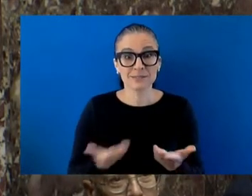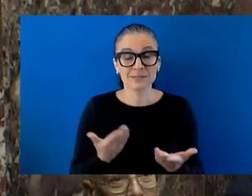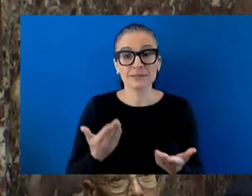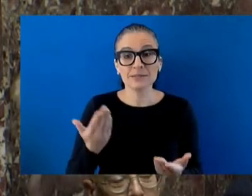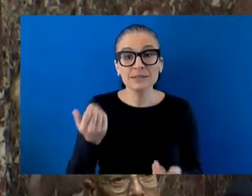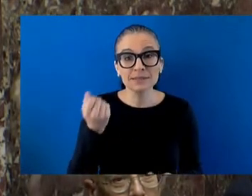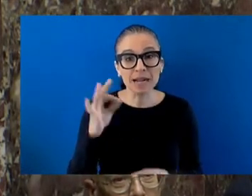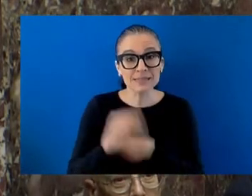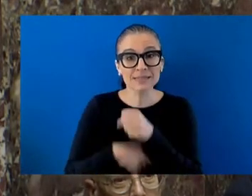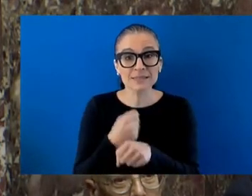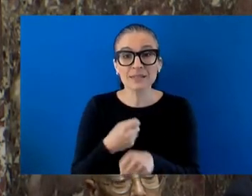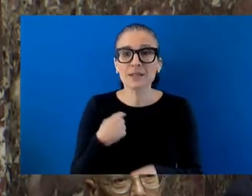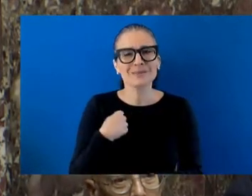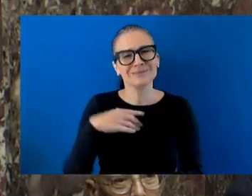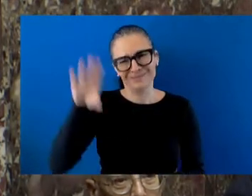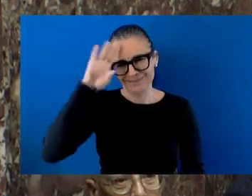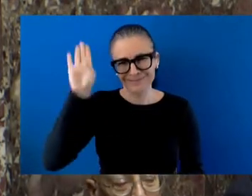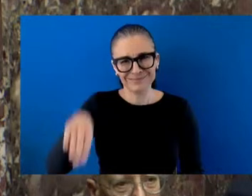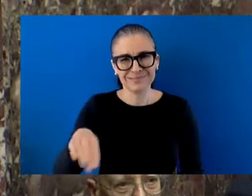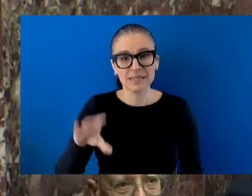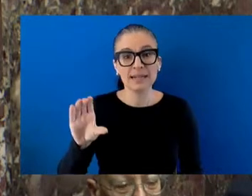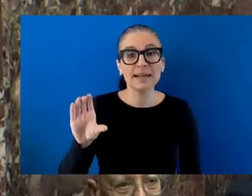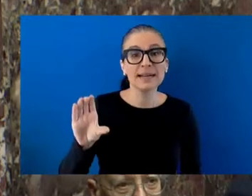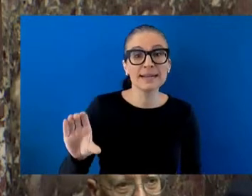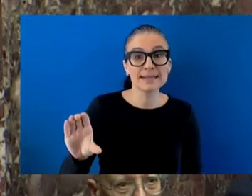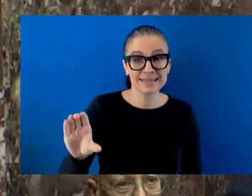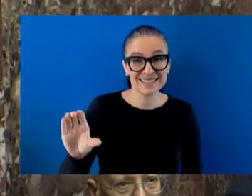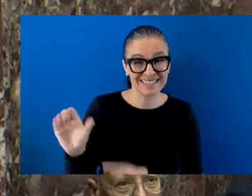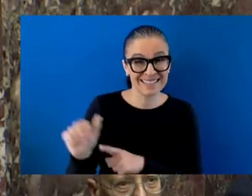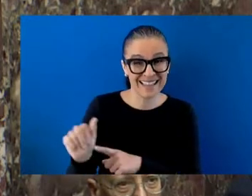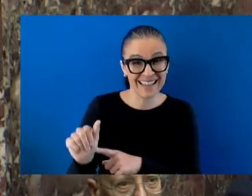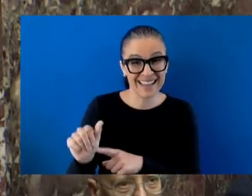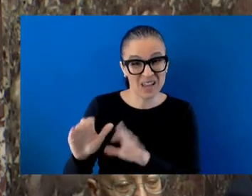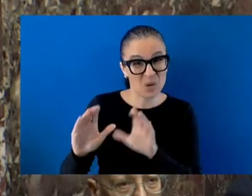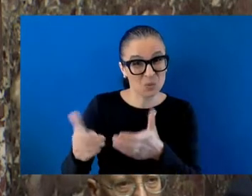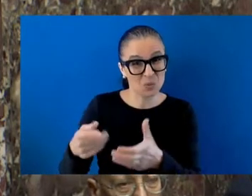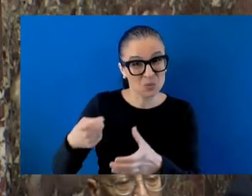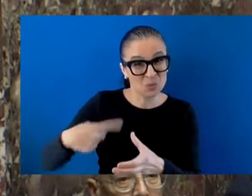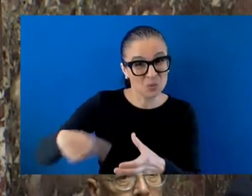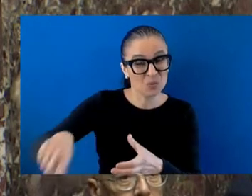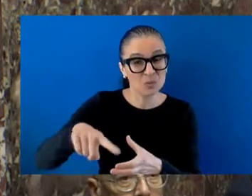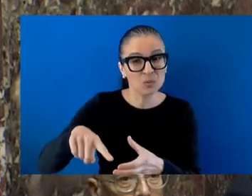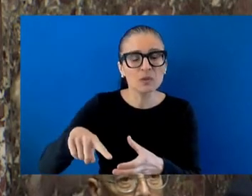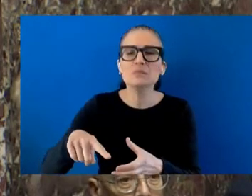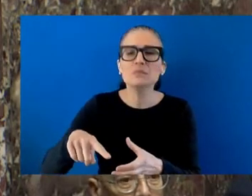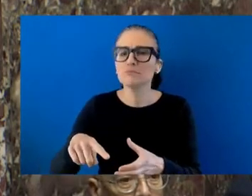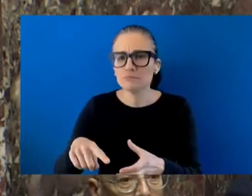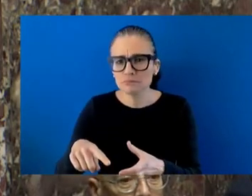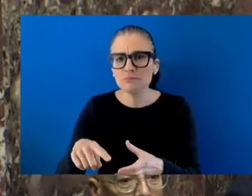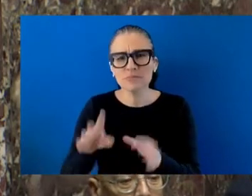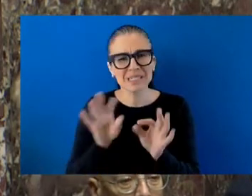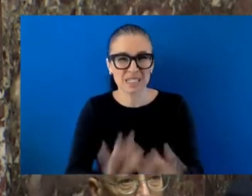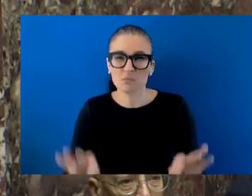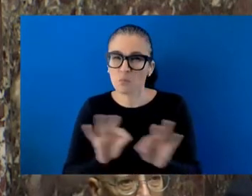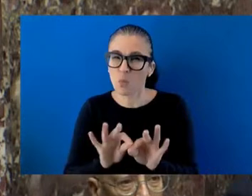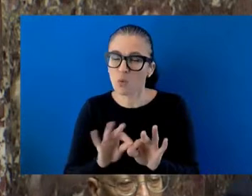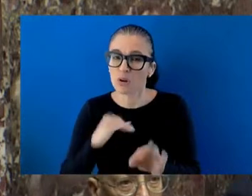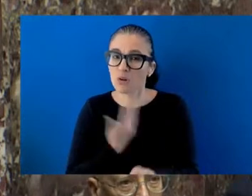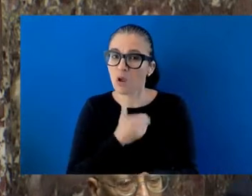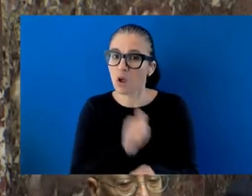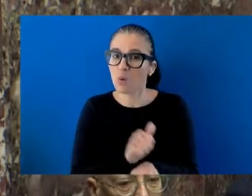the front-facing presence in our office. They take in so many difficult and challenging